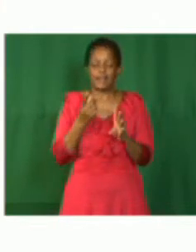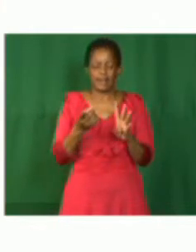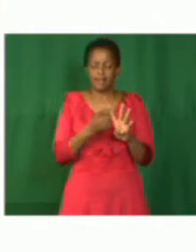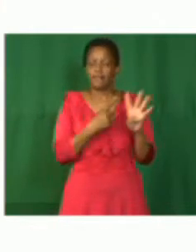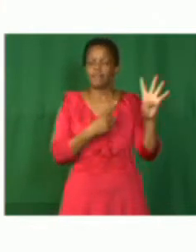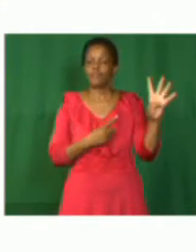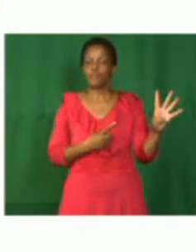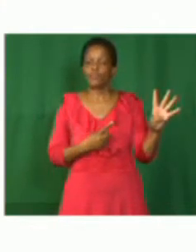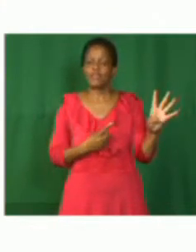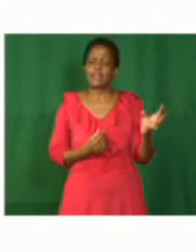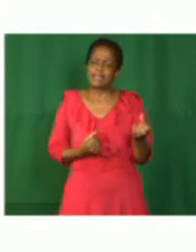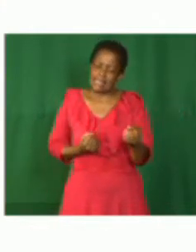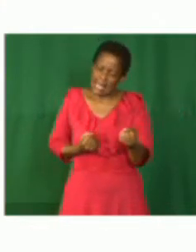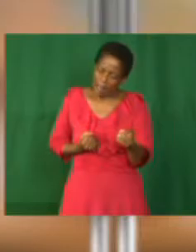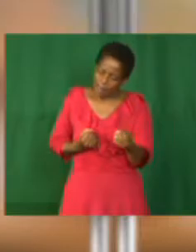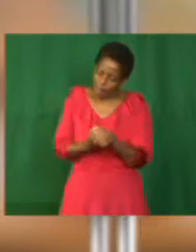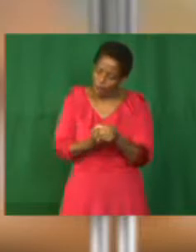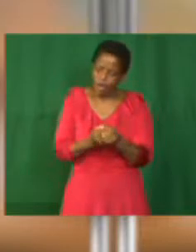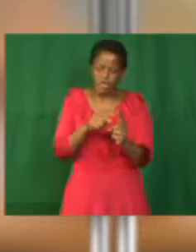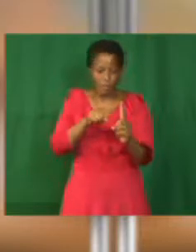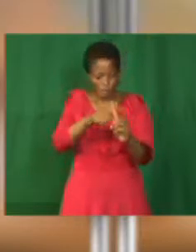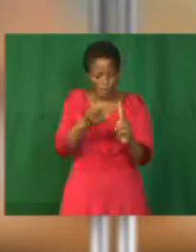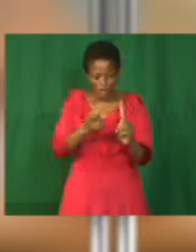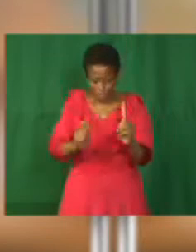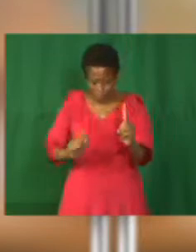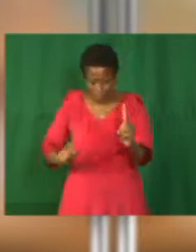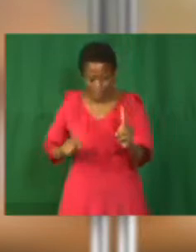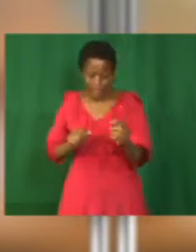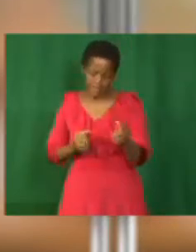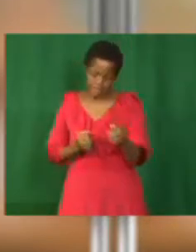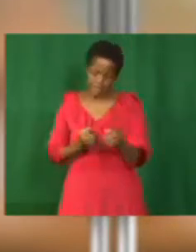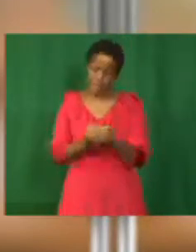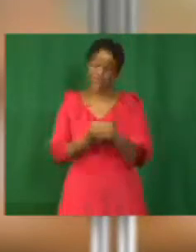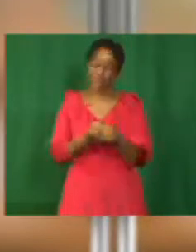are not supposed to include your views.